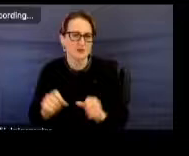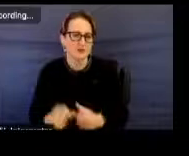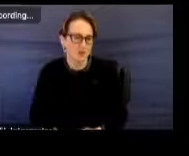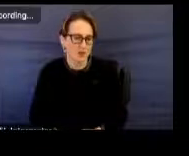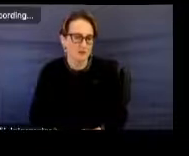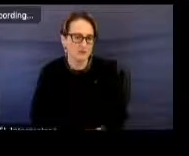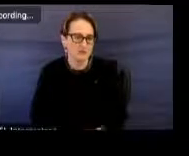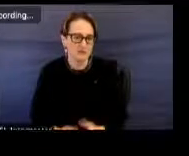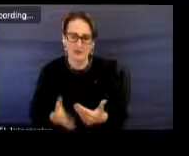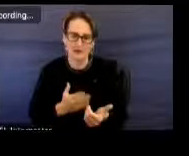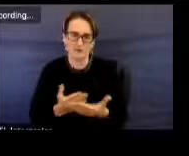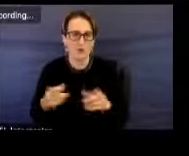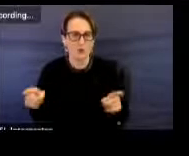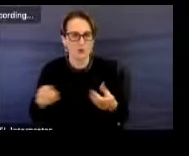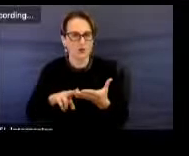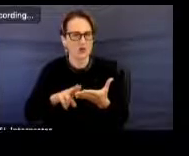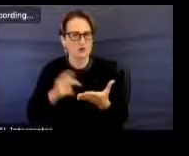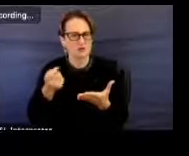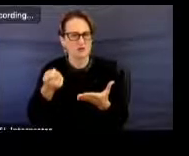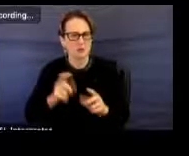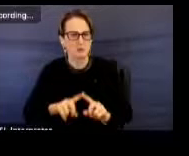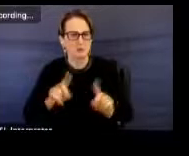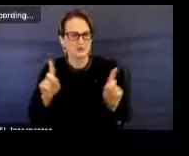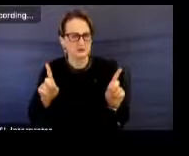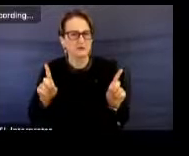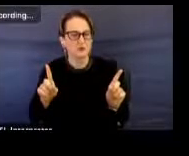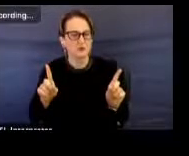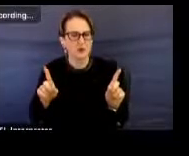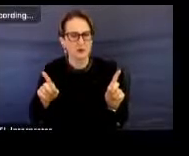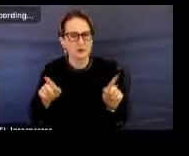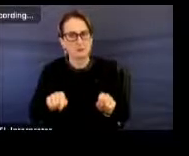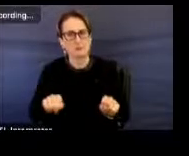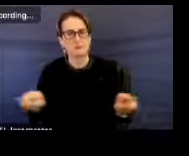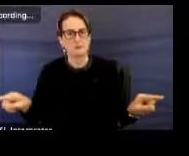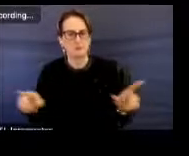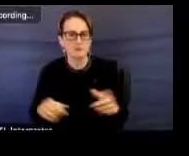despite those variations in the contracts, I think the